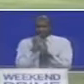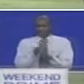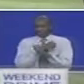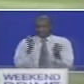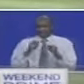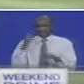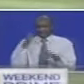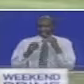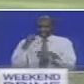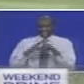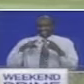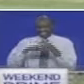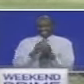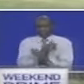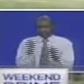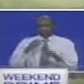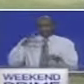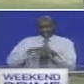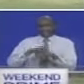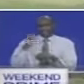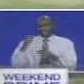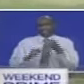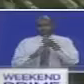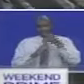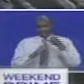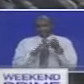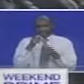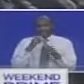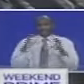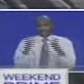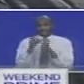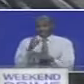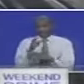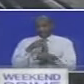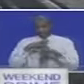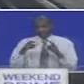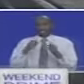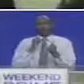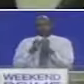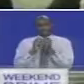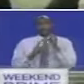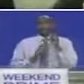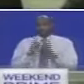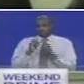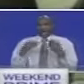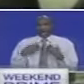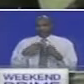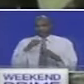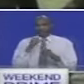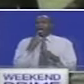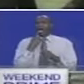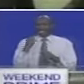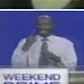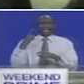year, started off well, scooping the first sponsored tournament at the club despite tough competition from over 100